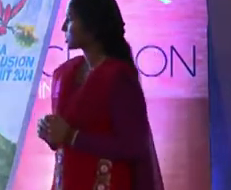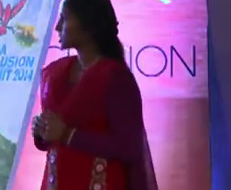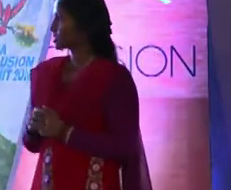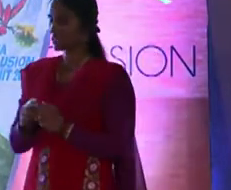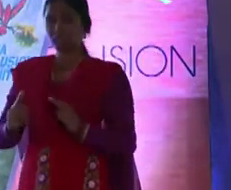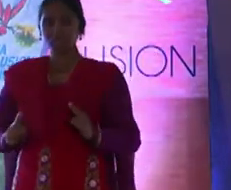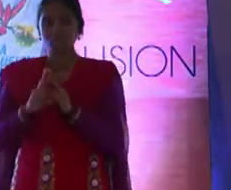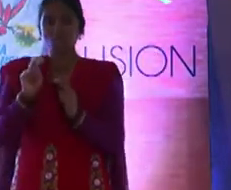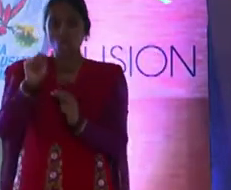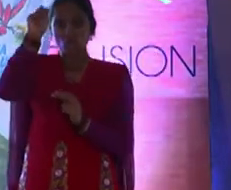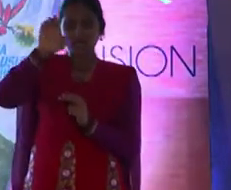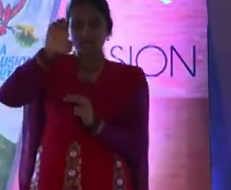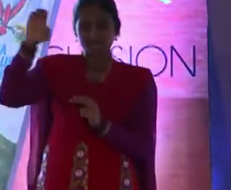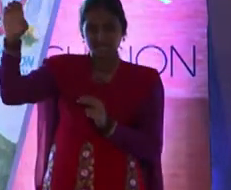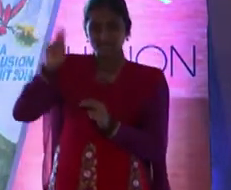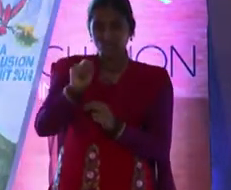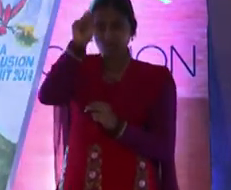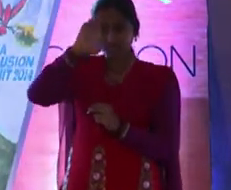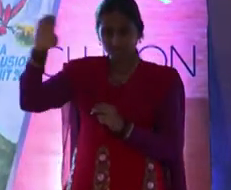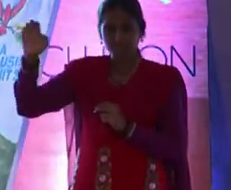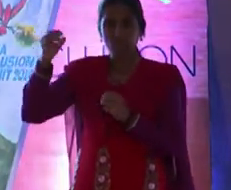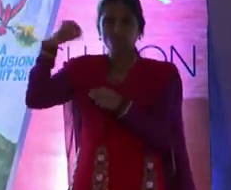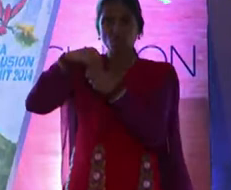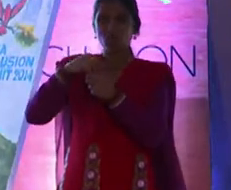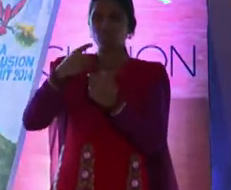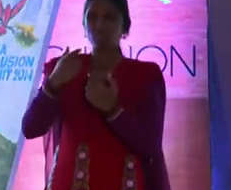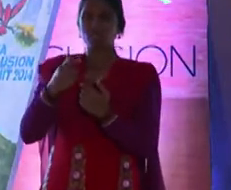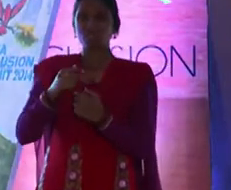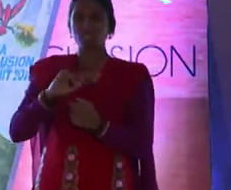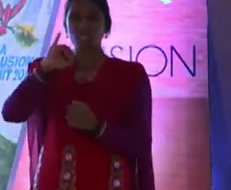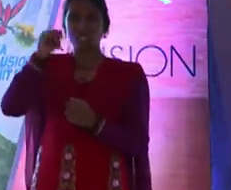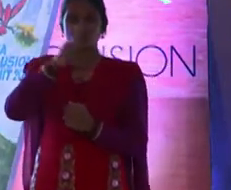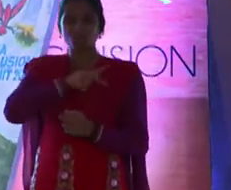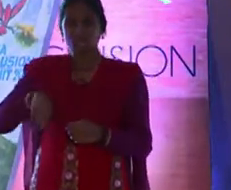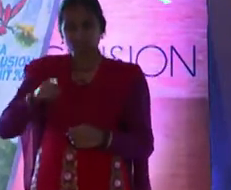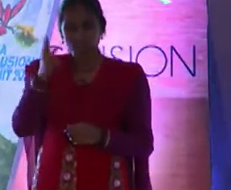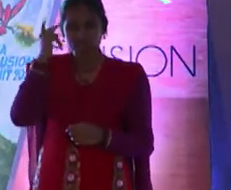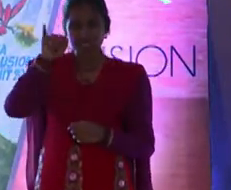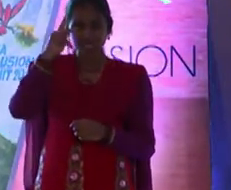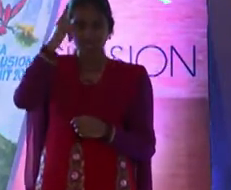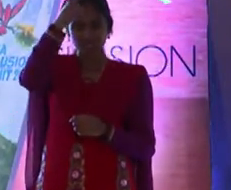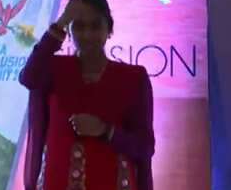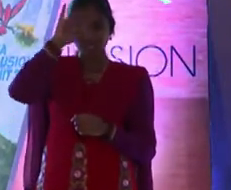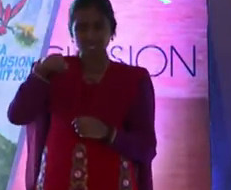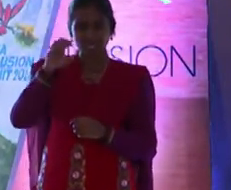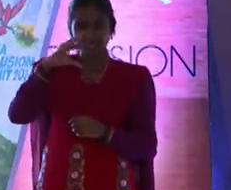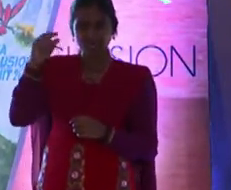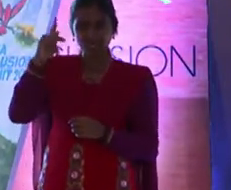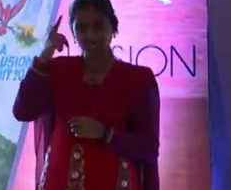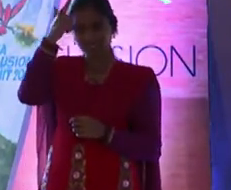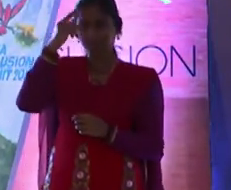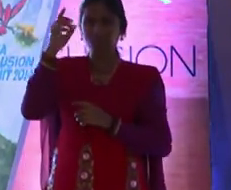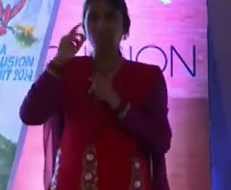in the northeast, say in some of the remote areas of the countries like Jammu Kashmir. There are places where persons